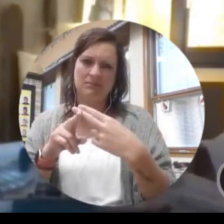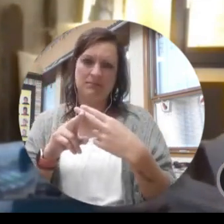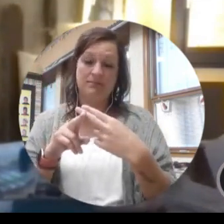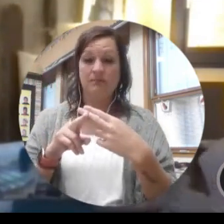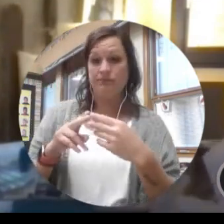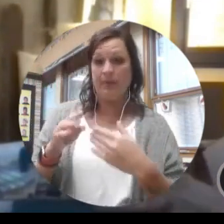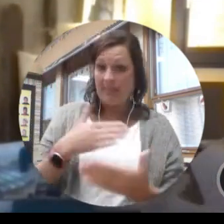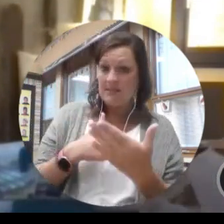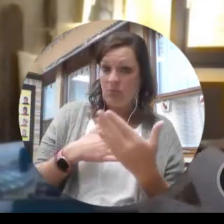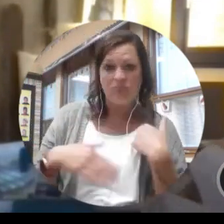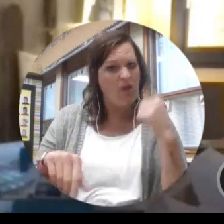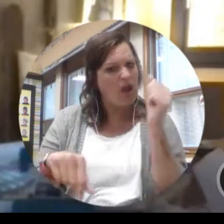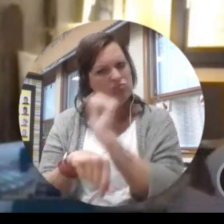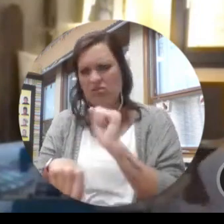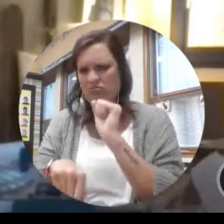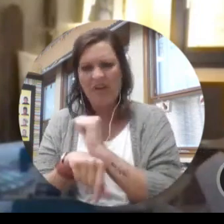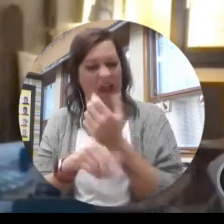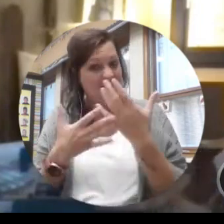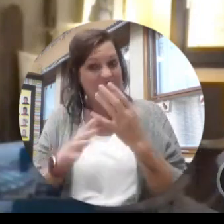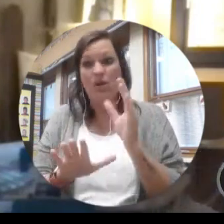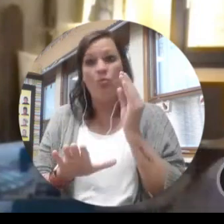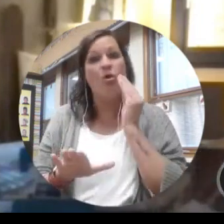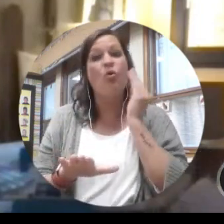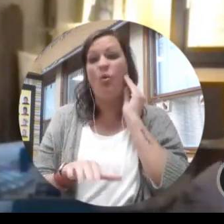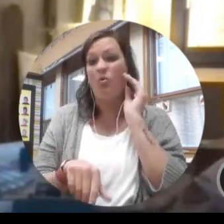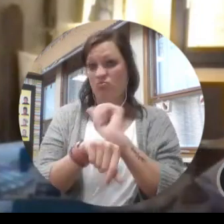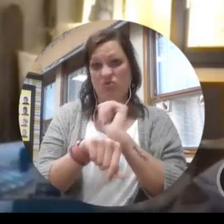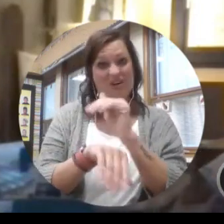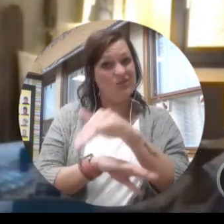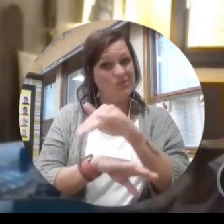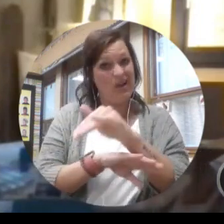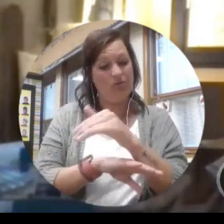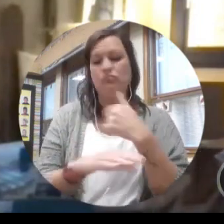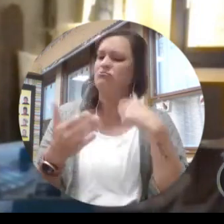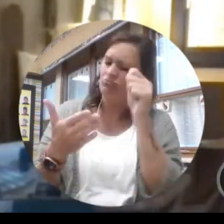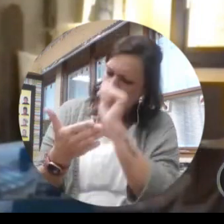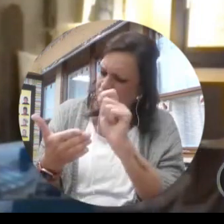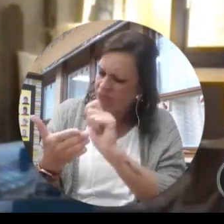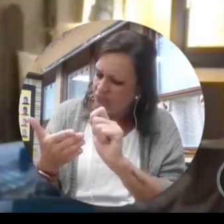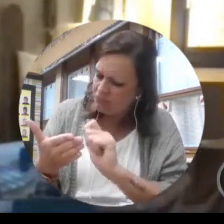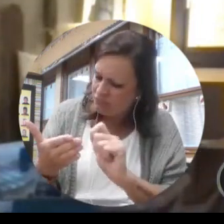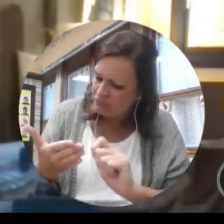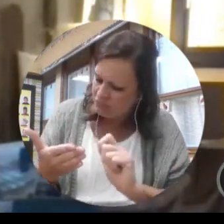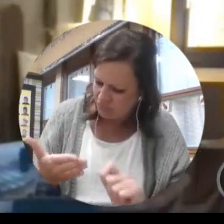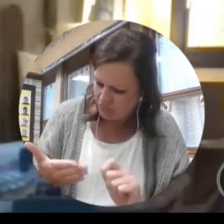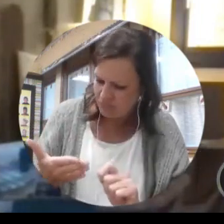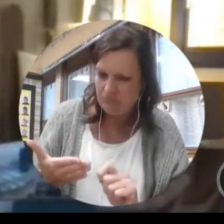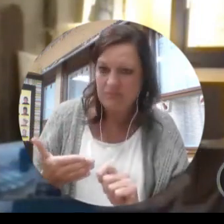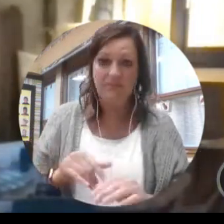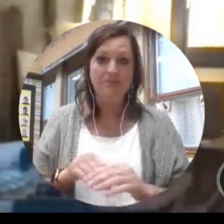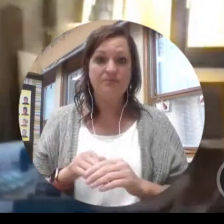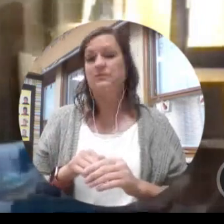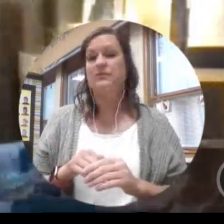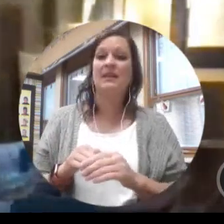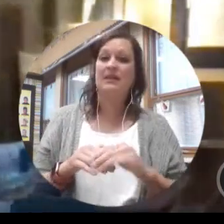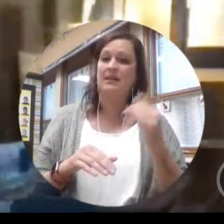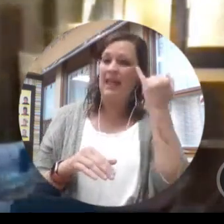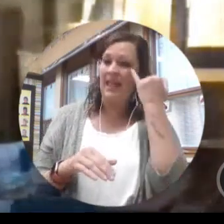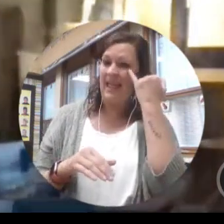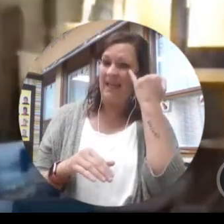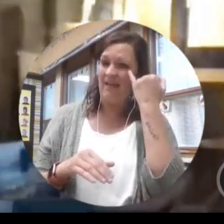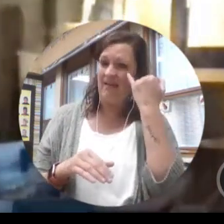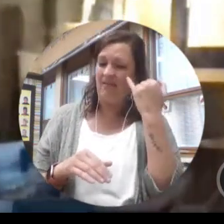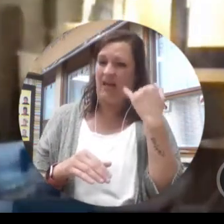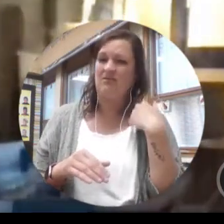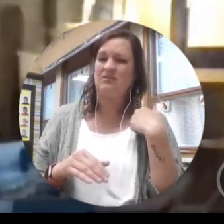Martell wanted Jack to move on to the next thing, she made a little circle spinning motion in the air with her index finger. If I caught my mind wandering,